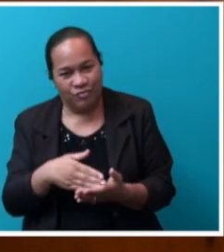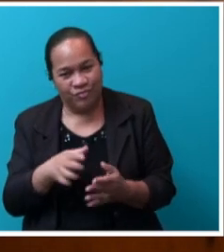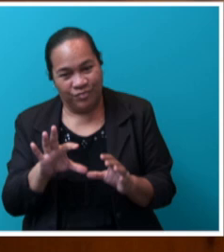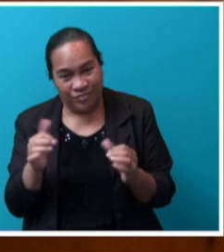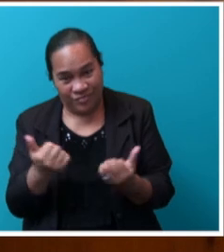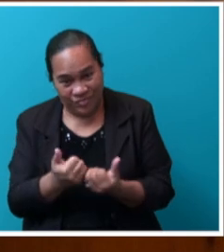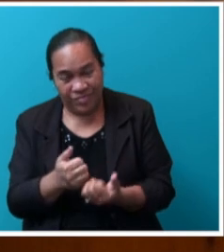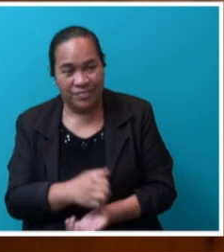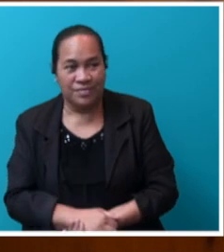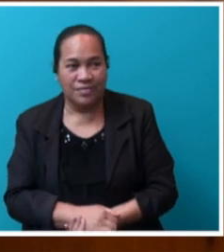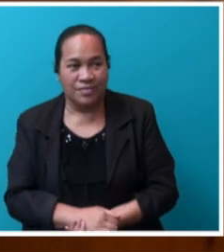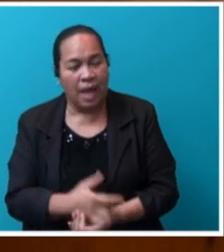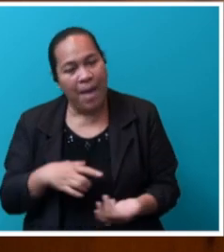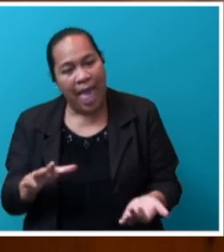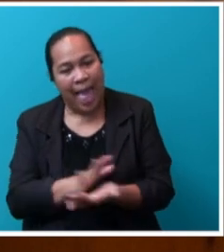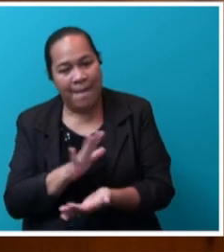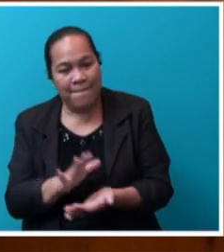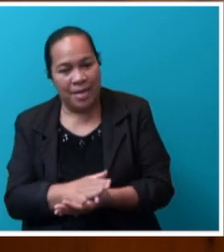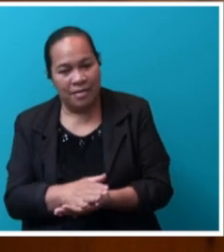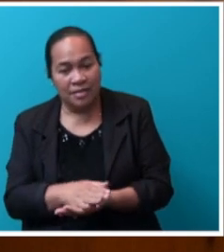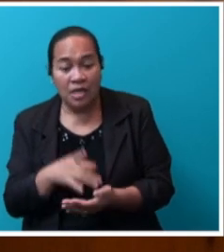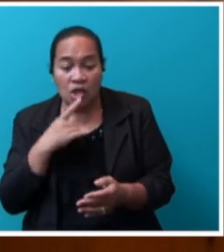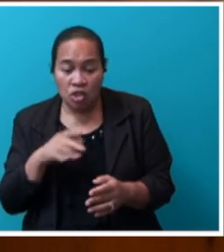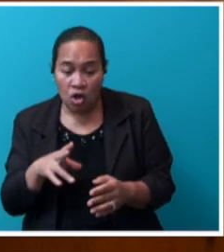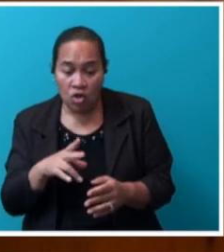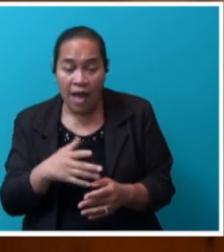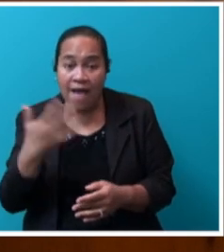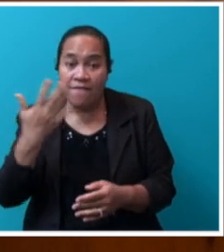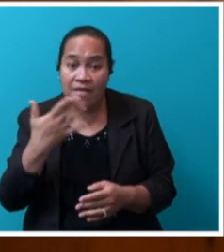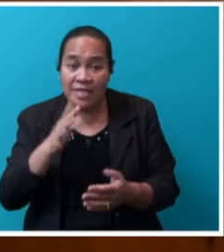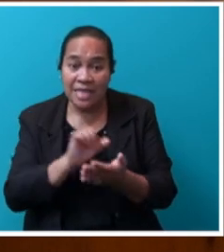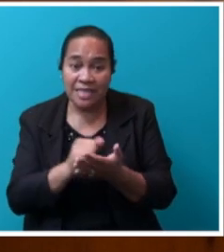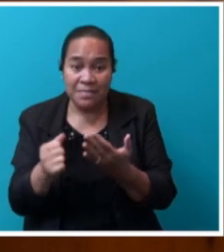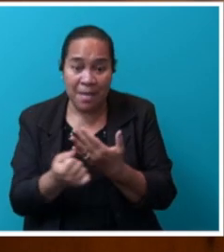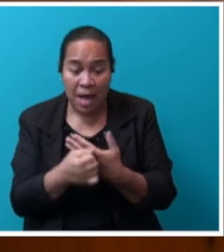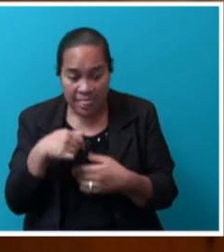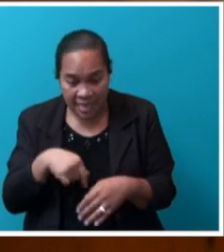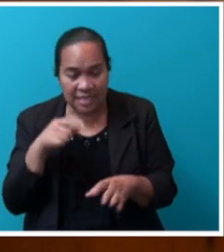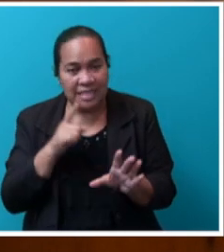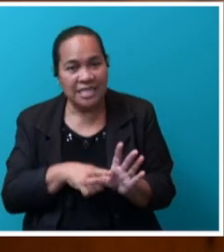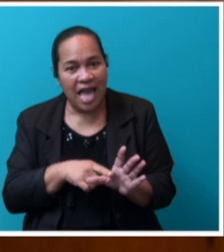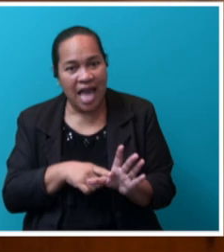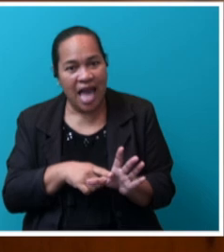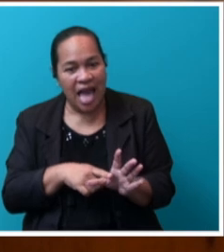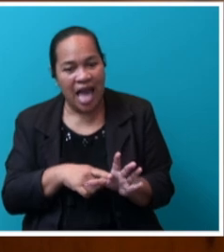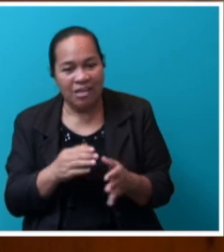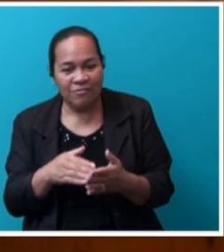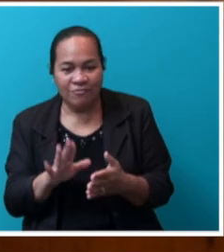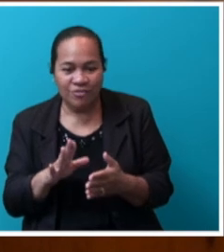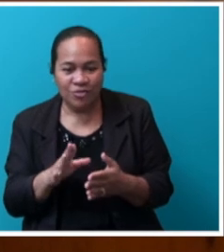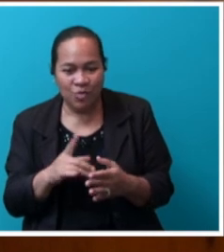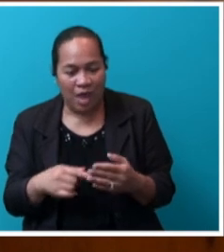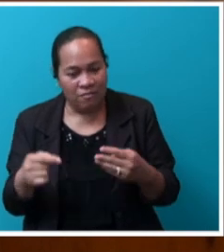inform that the agreement entered into force on the 15th of September this year, after reaching the required threshold